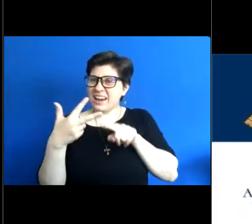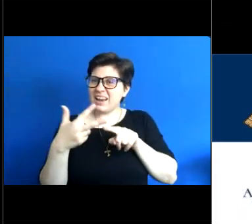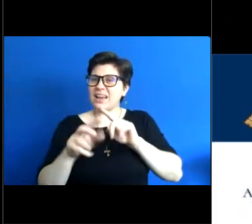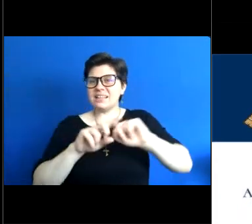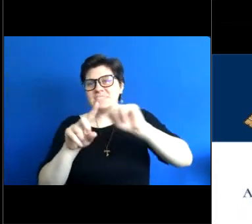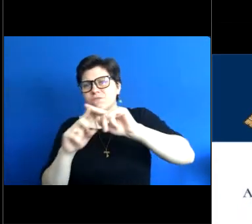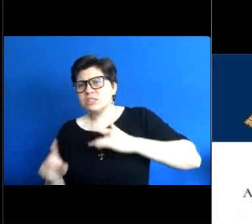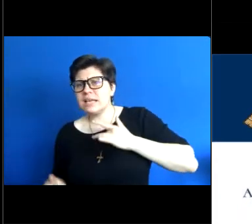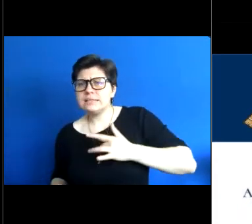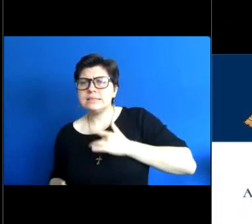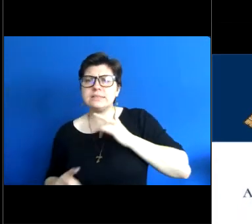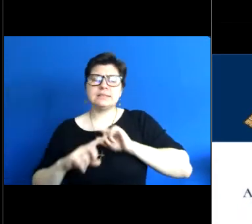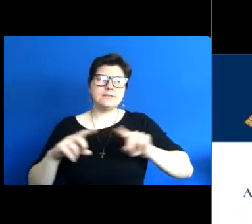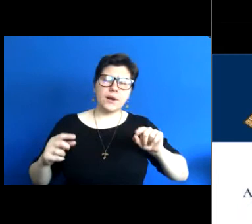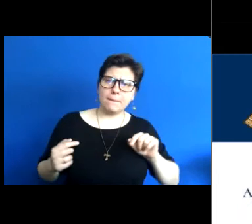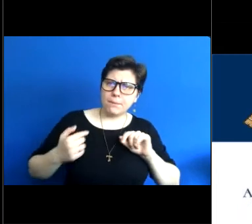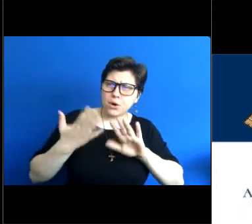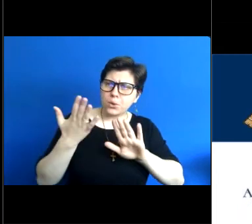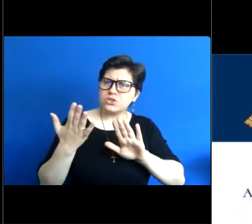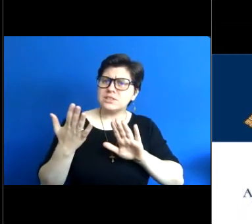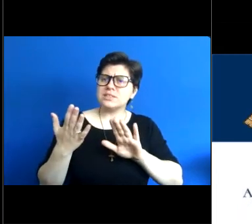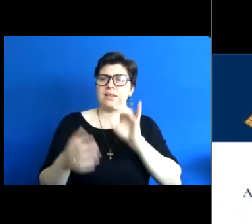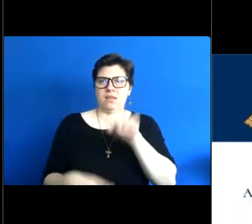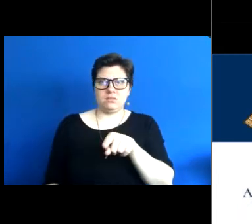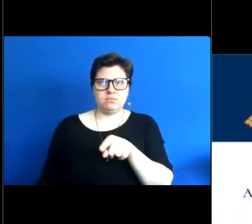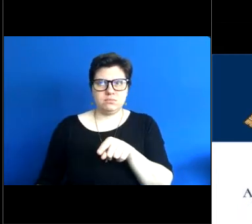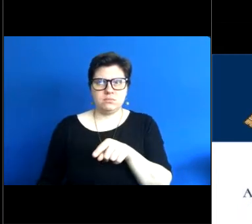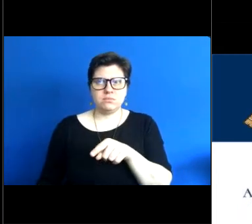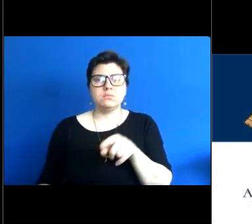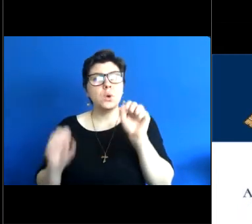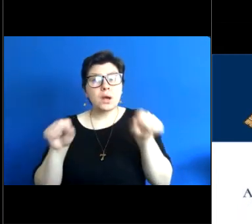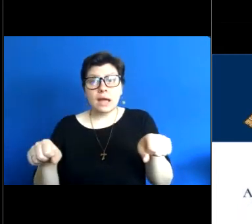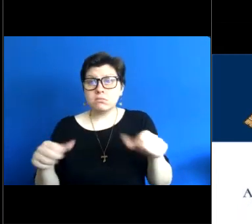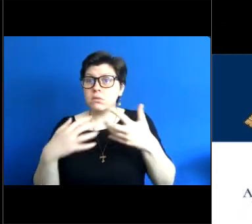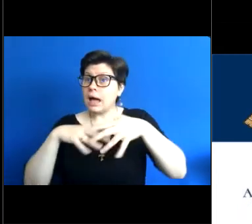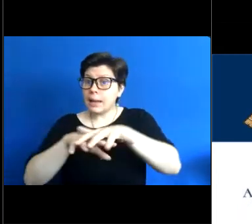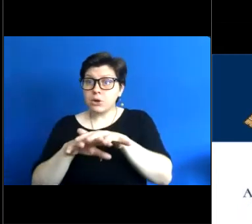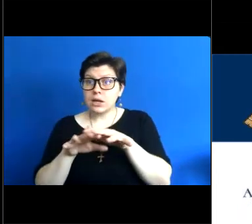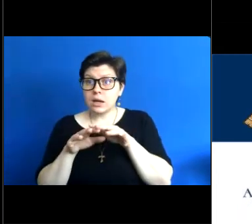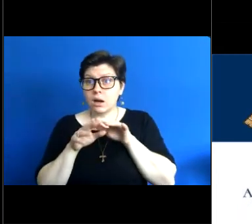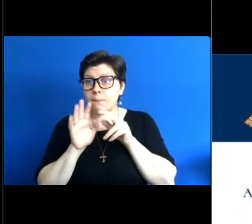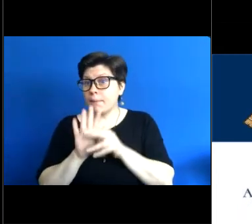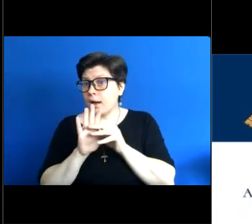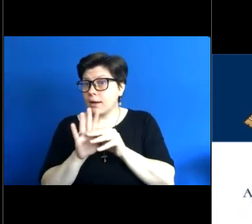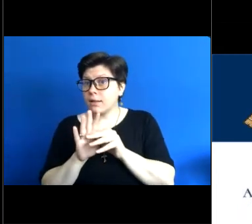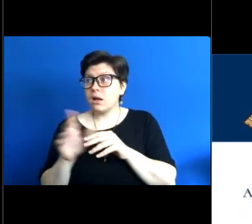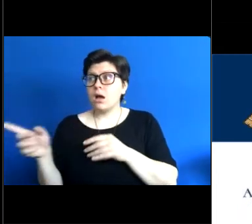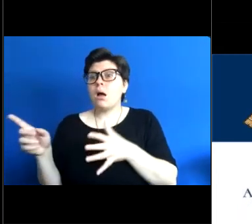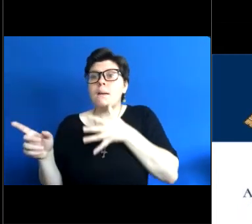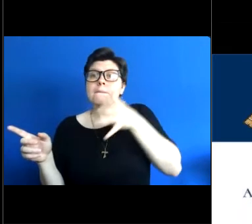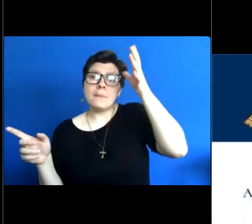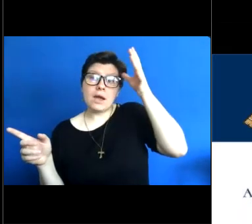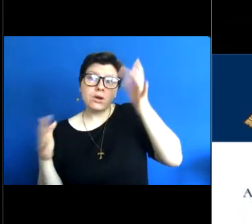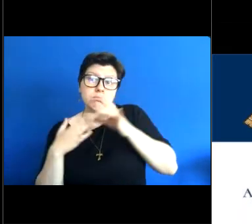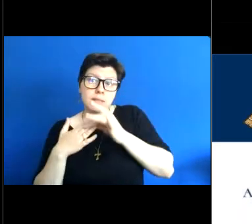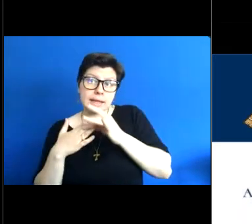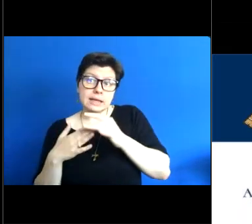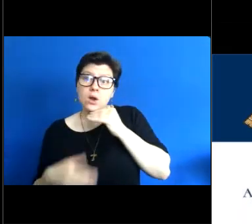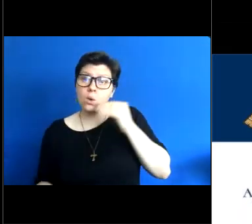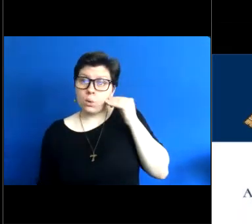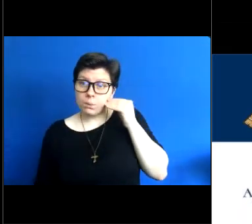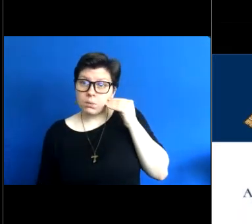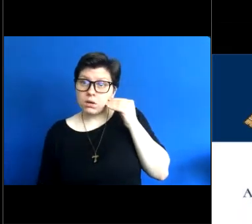that engage different approaches. And so can we do a hybrid model, for example, where the parent is leading an activity at home,